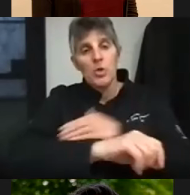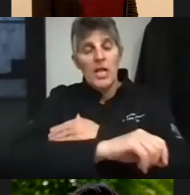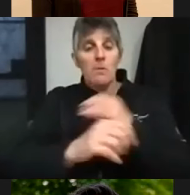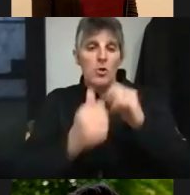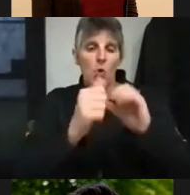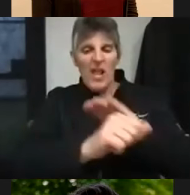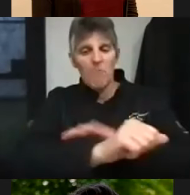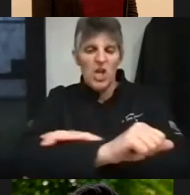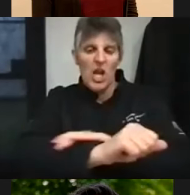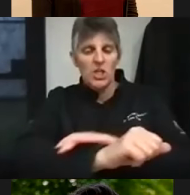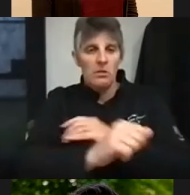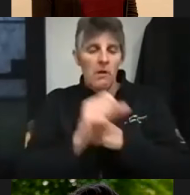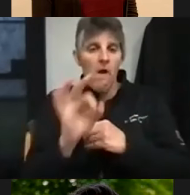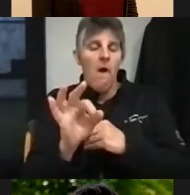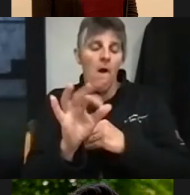projection